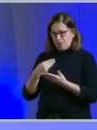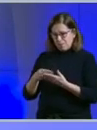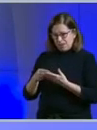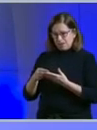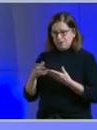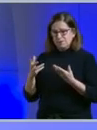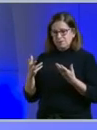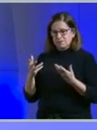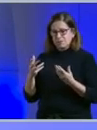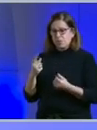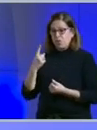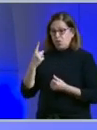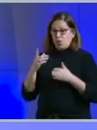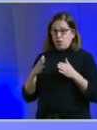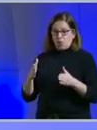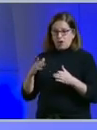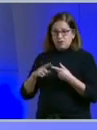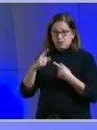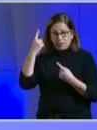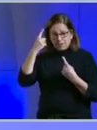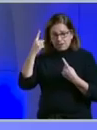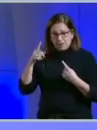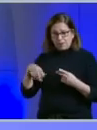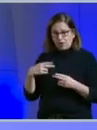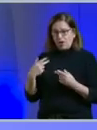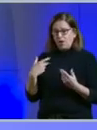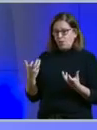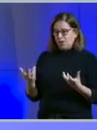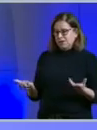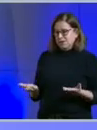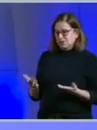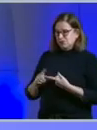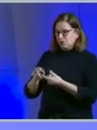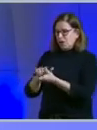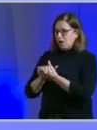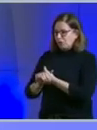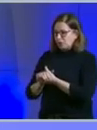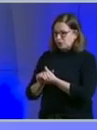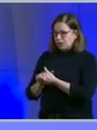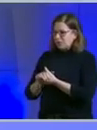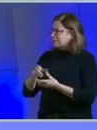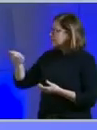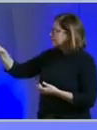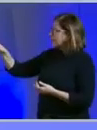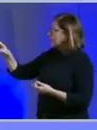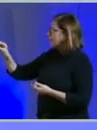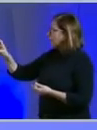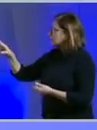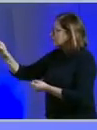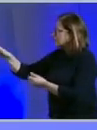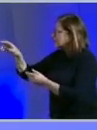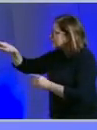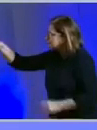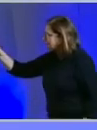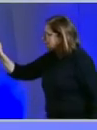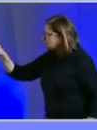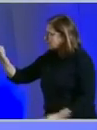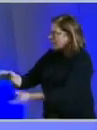about, first of all, I want to congratulate our mayor for entering the second term club, so give our mayor a big hand for.